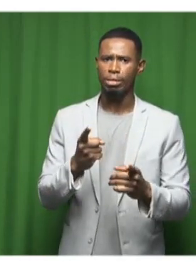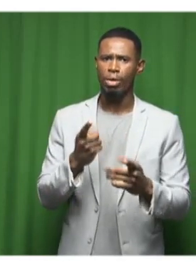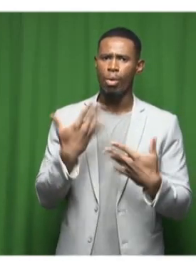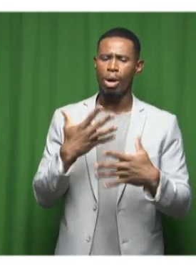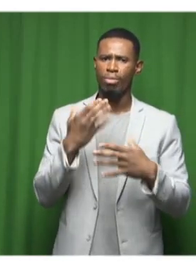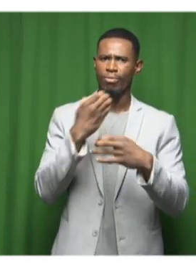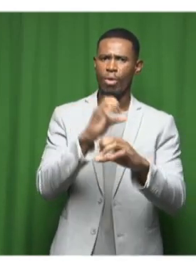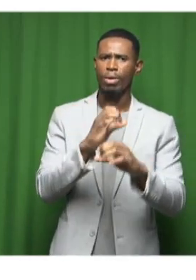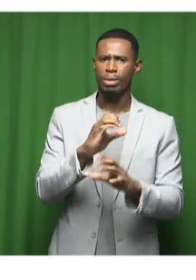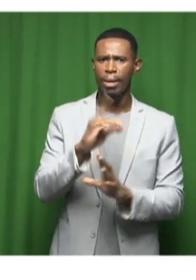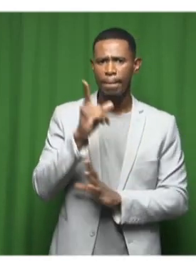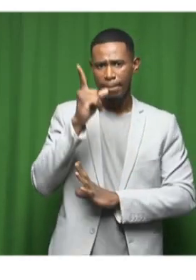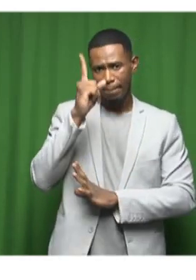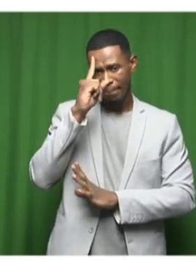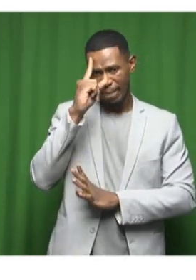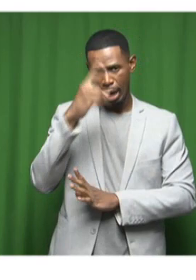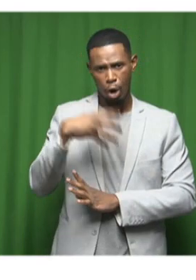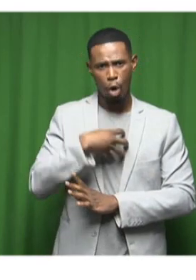brands?